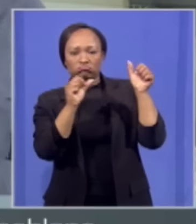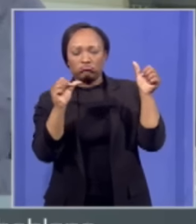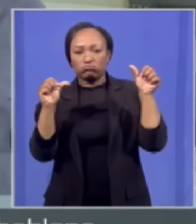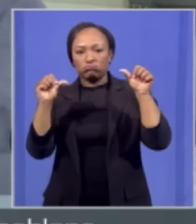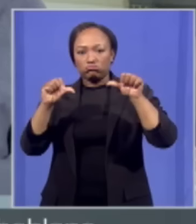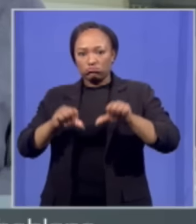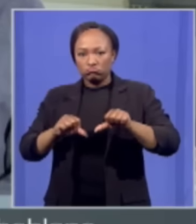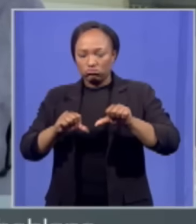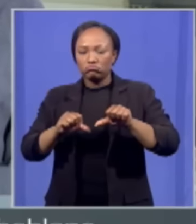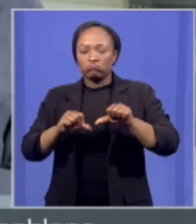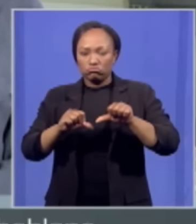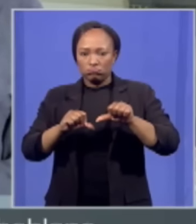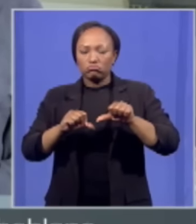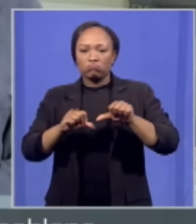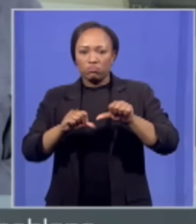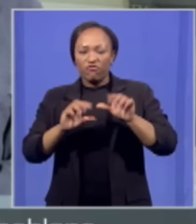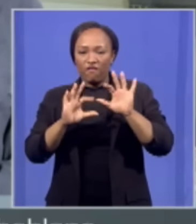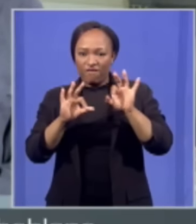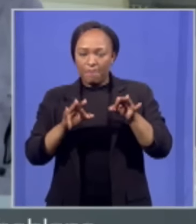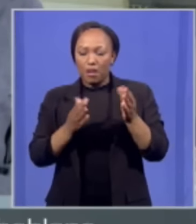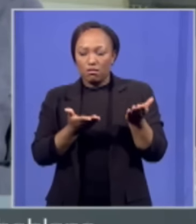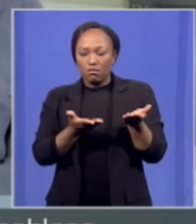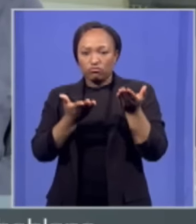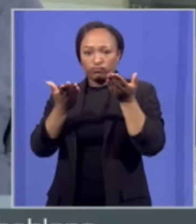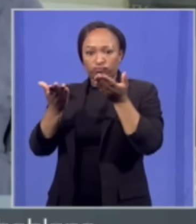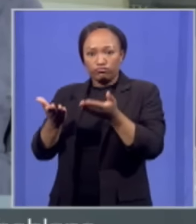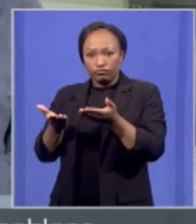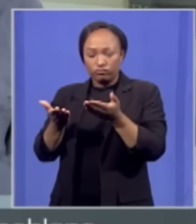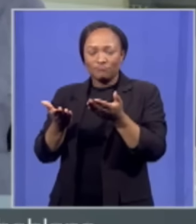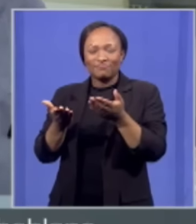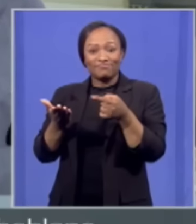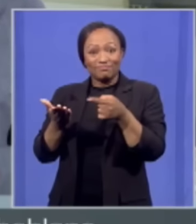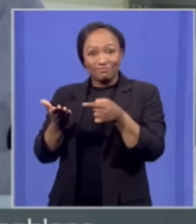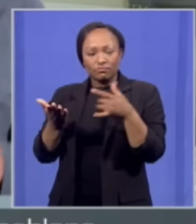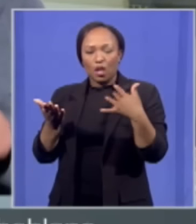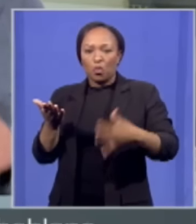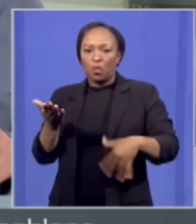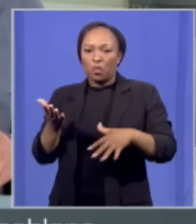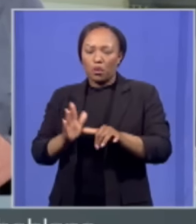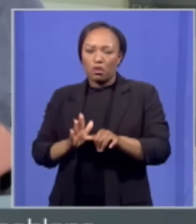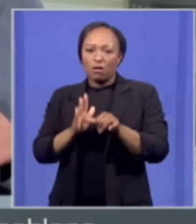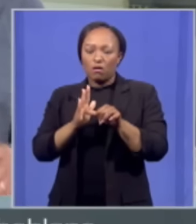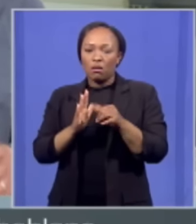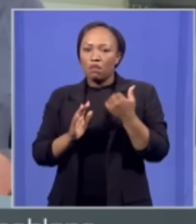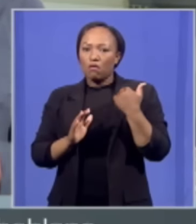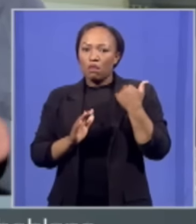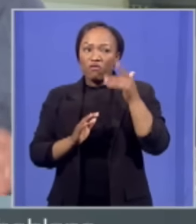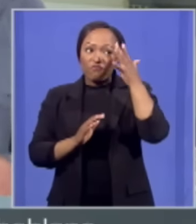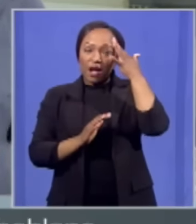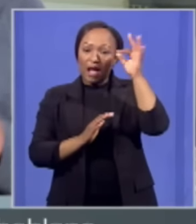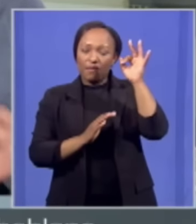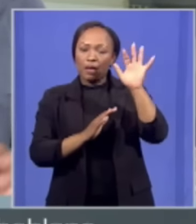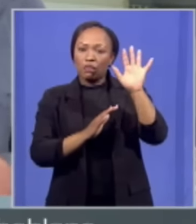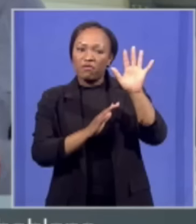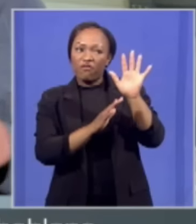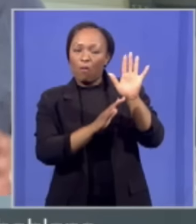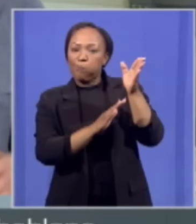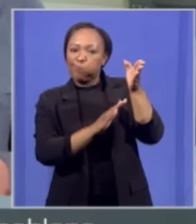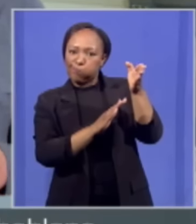Ambassador Mthethwa given to the family, which is a very important thing because all along he has been with the state, and the state still